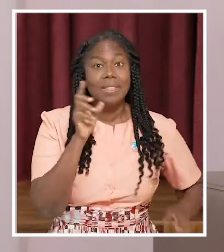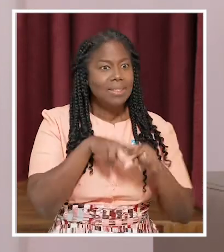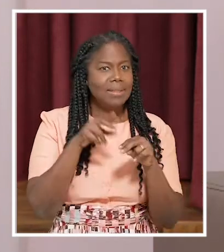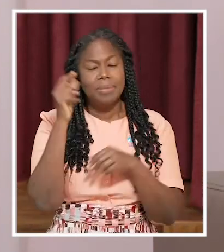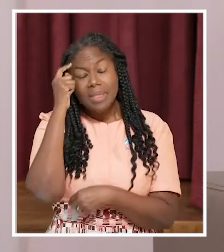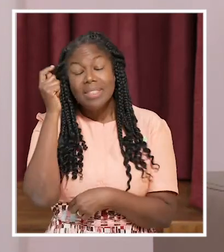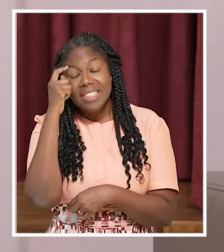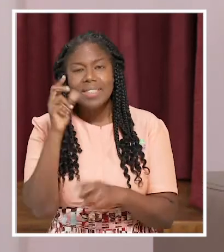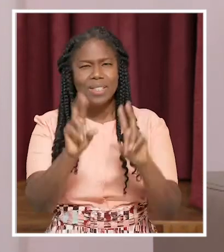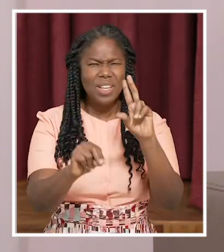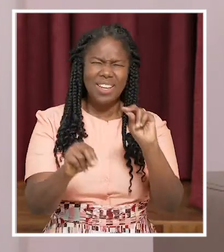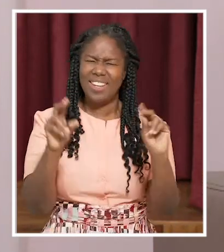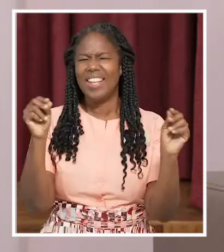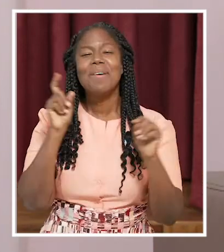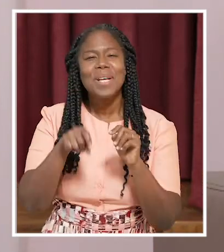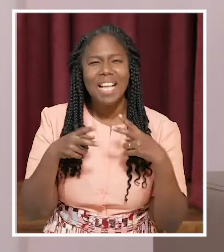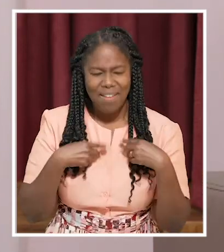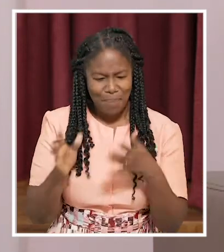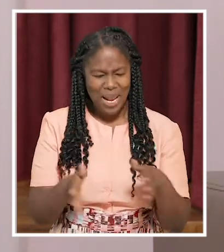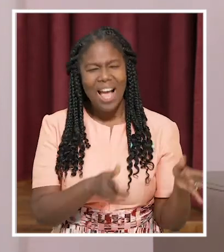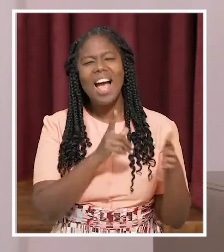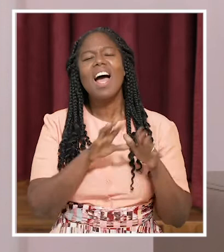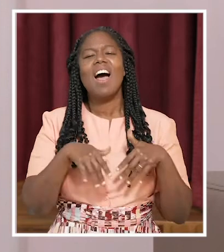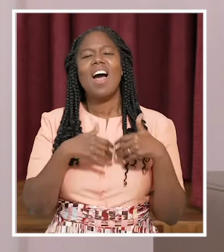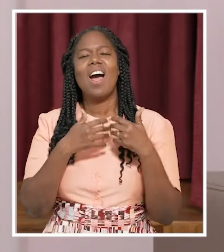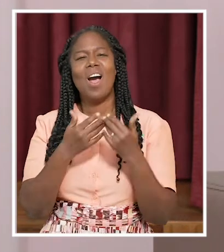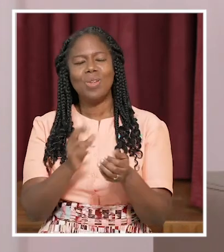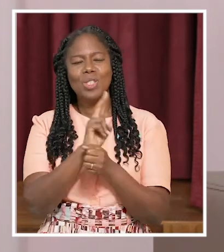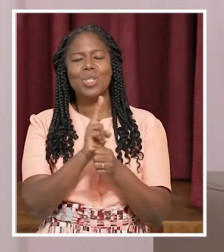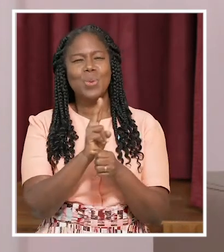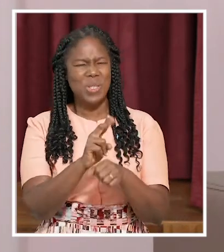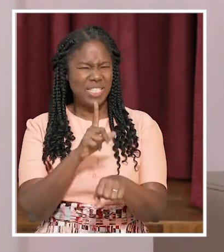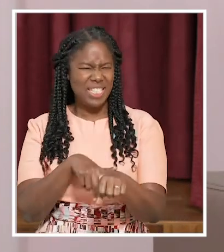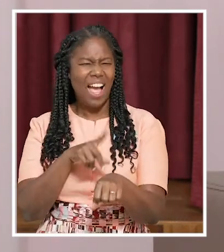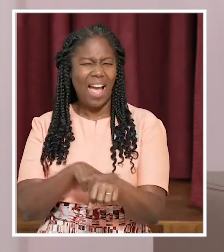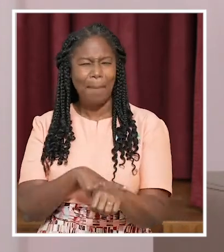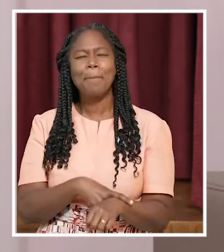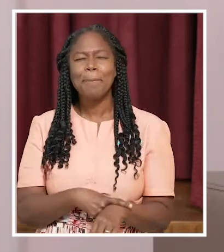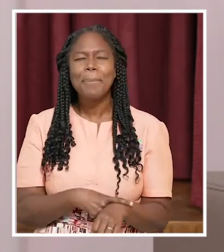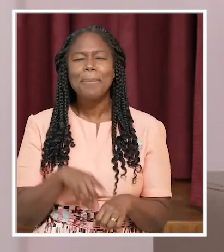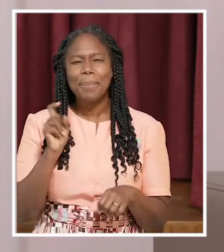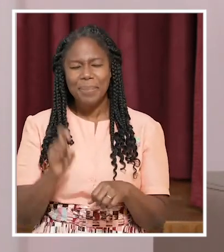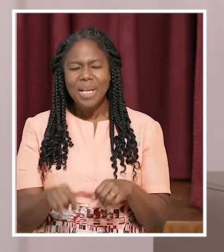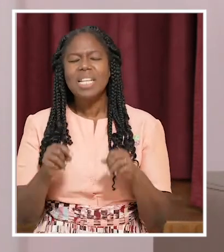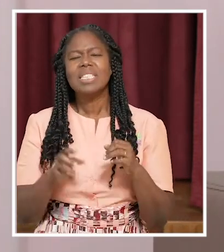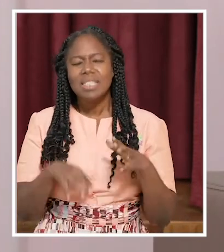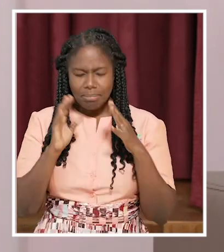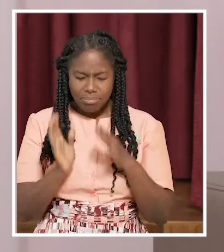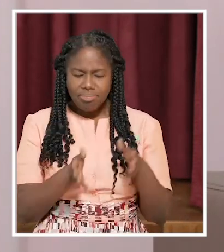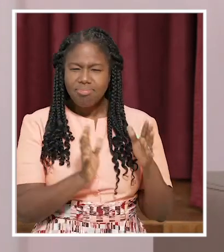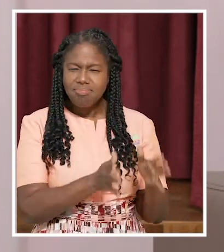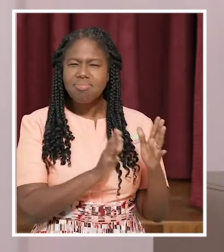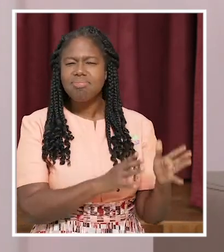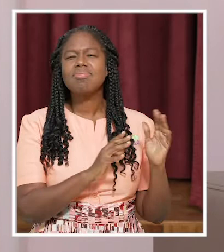with ourselves. We have to have a plan, we have to have a strategy. So structuring your time has been particularly helpful in